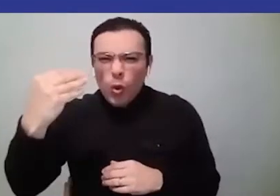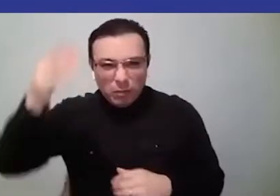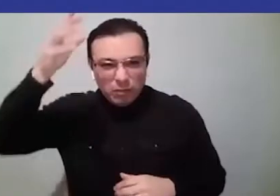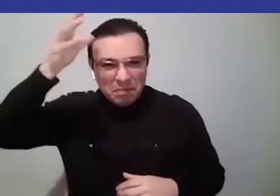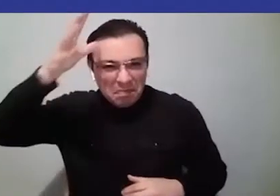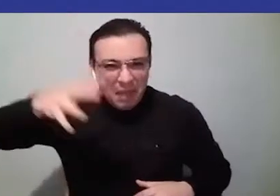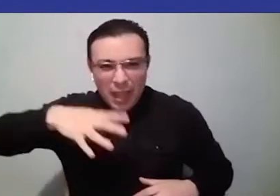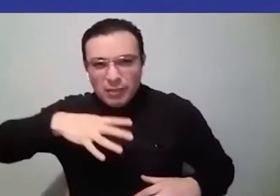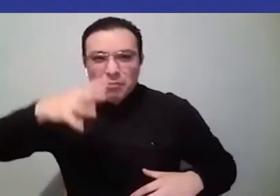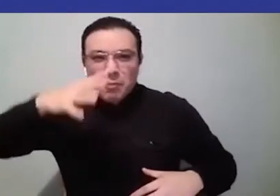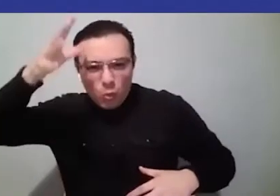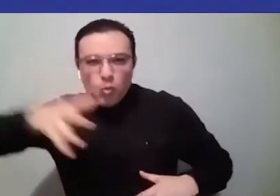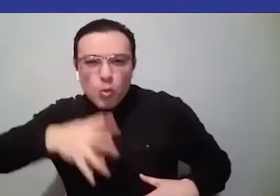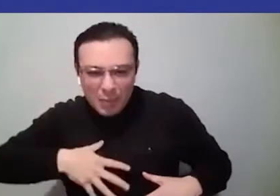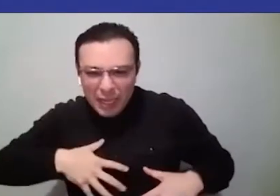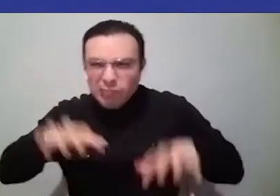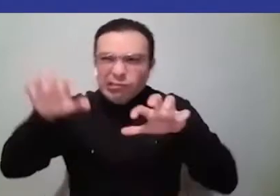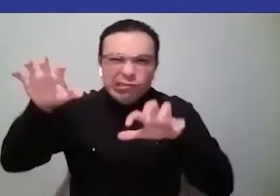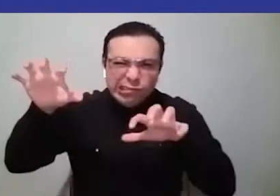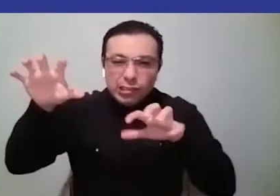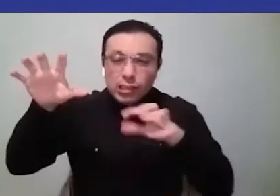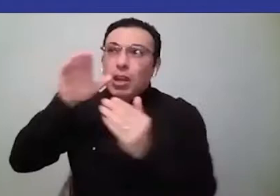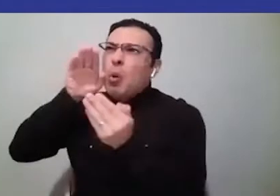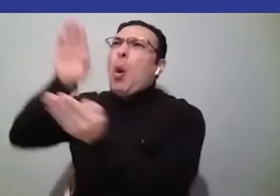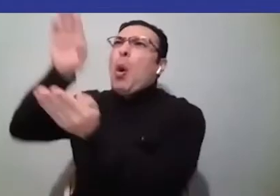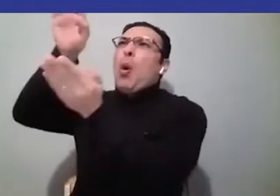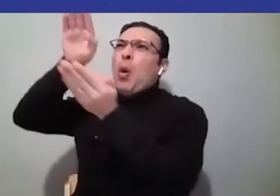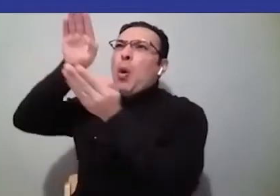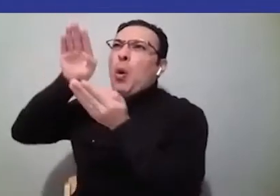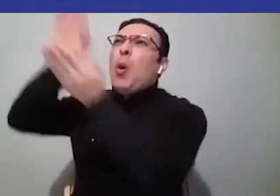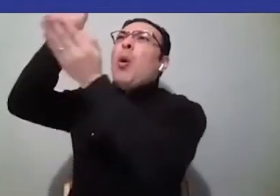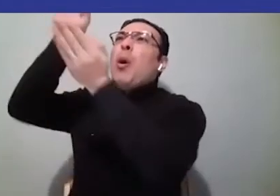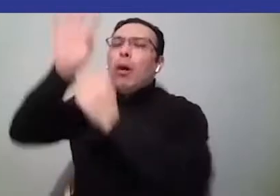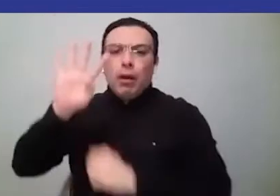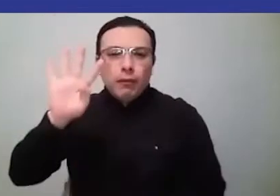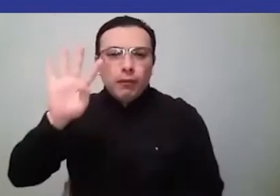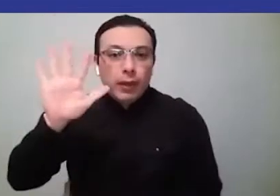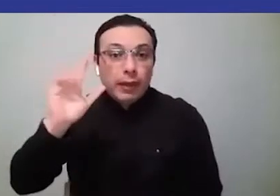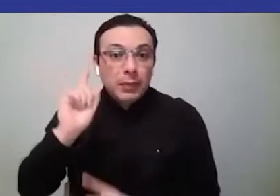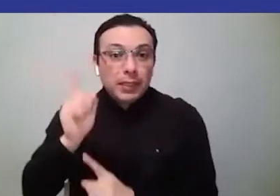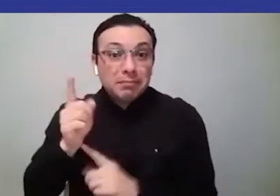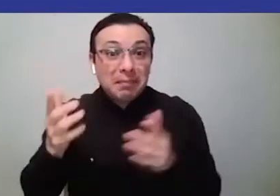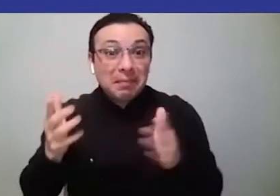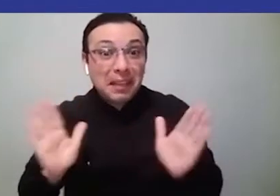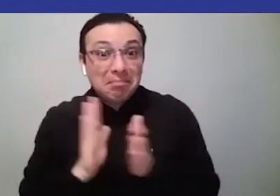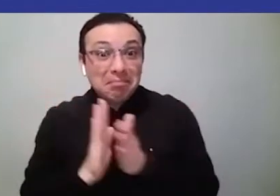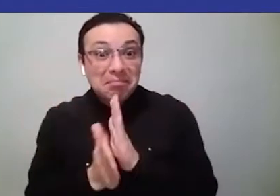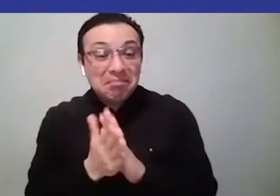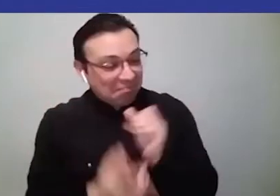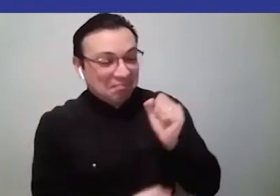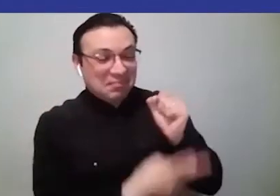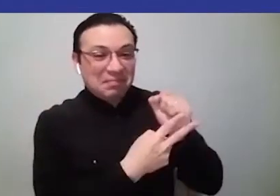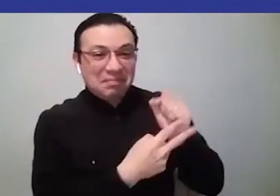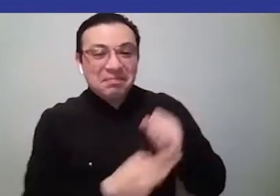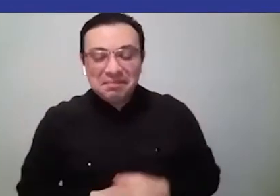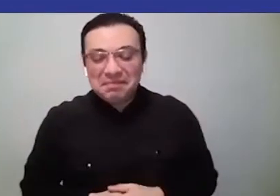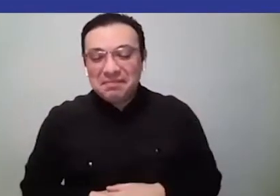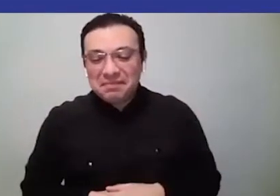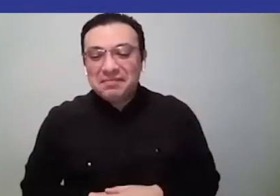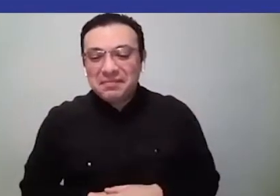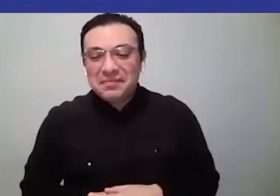And throughout that time, people have always asked me, well, how do you connect your heritage as someone who's Indigenous